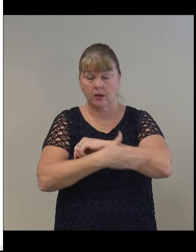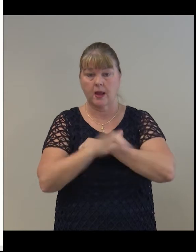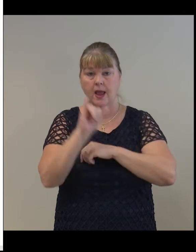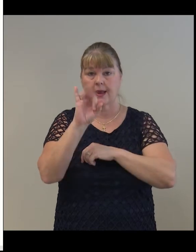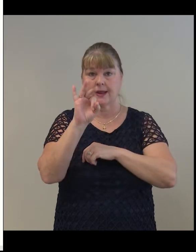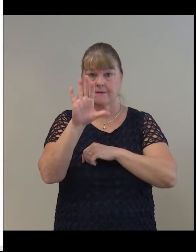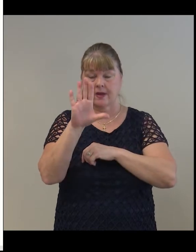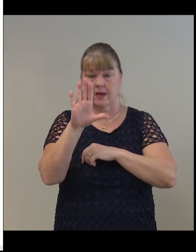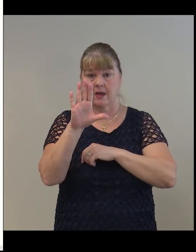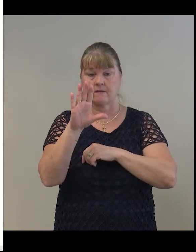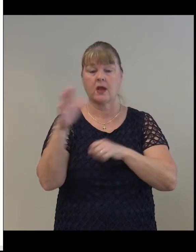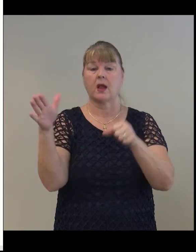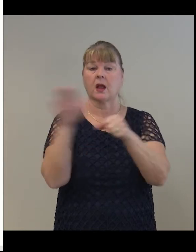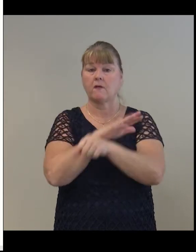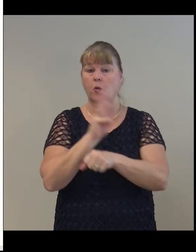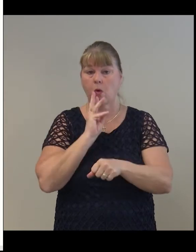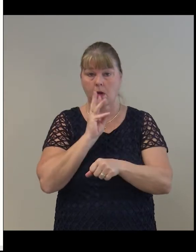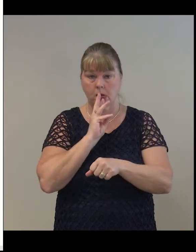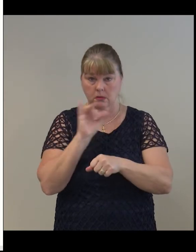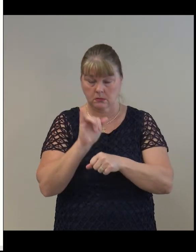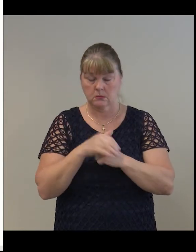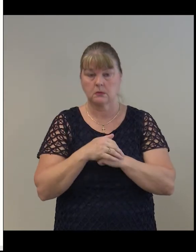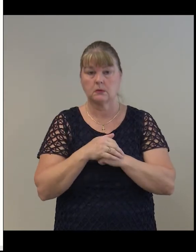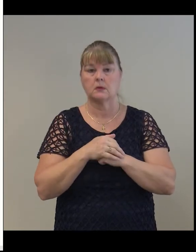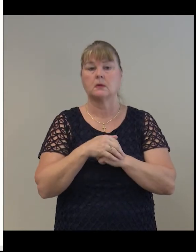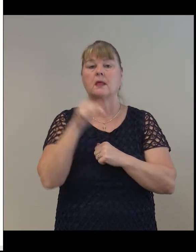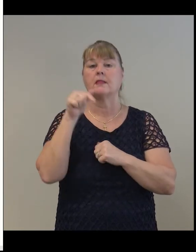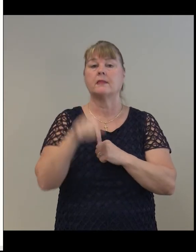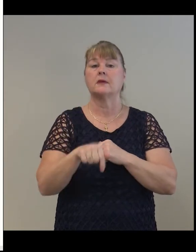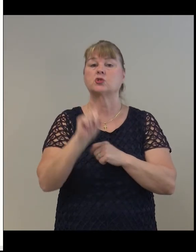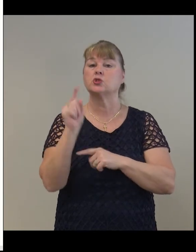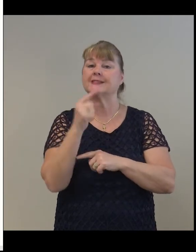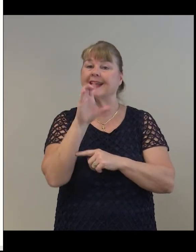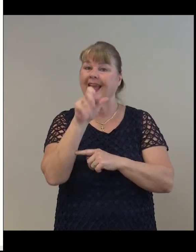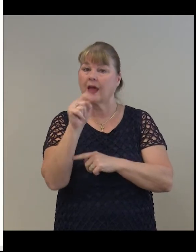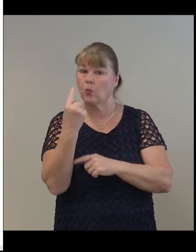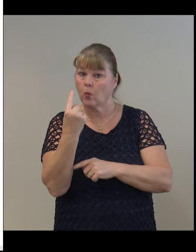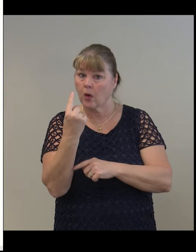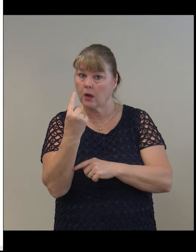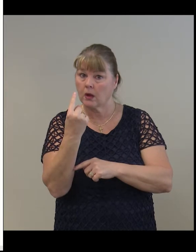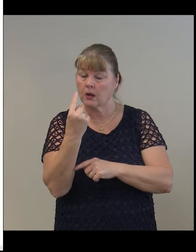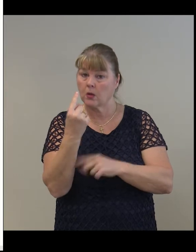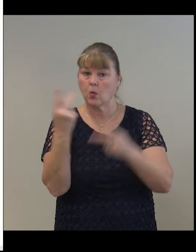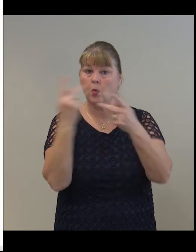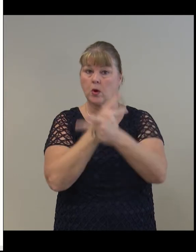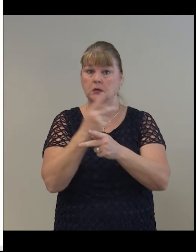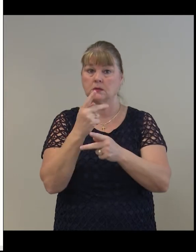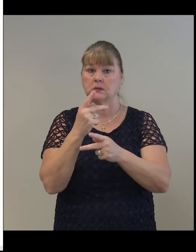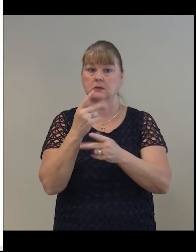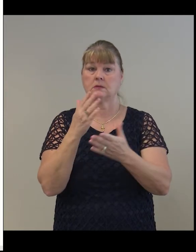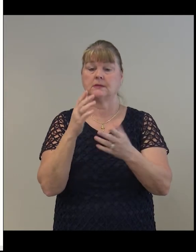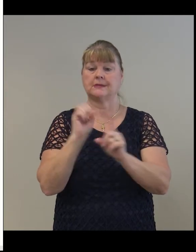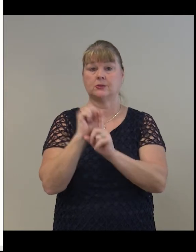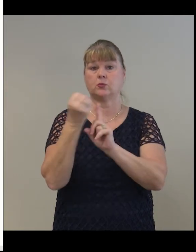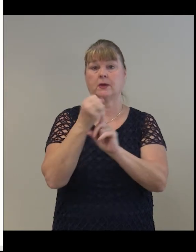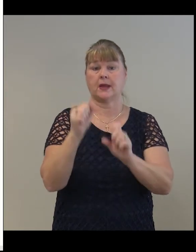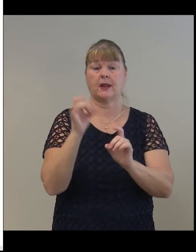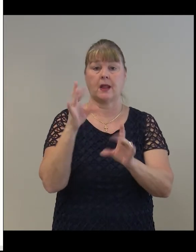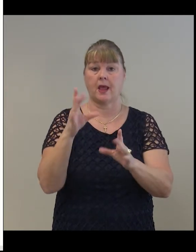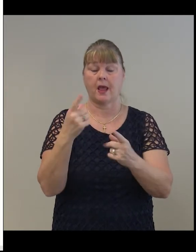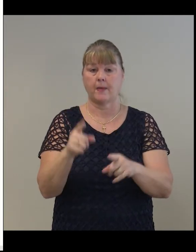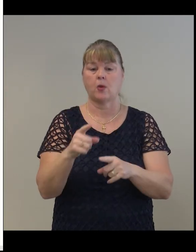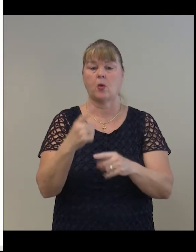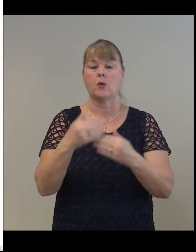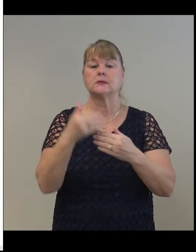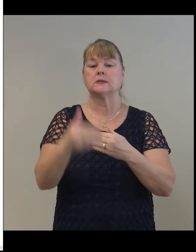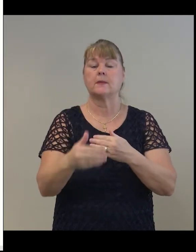that Category 1 worst case scenario storm. Let's take it one step further and look at a Category 2. You're starting to